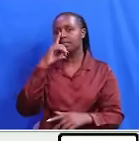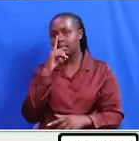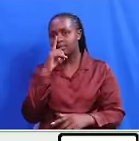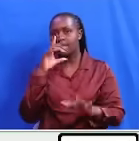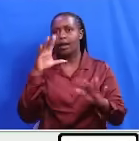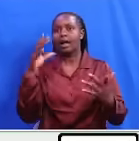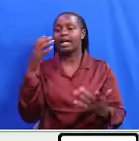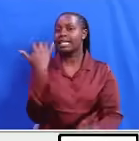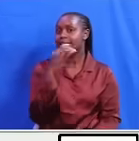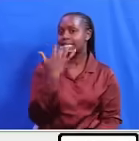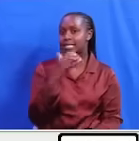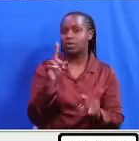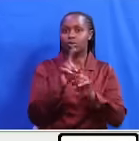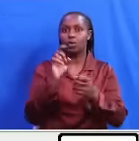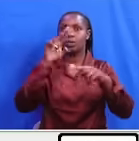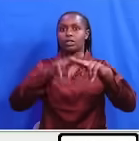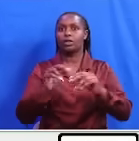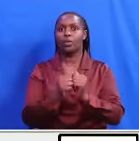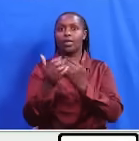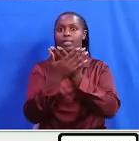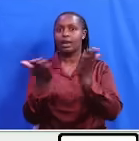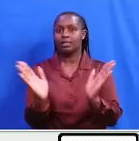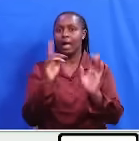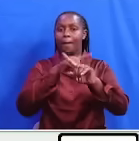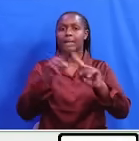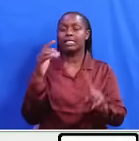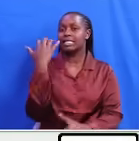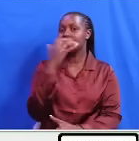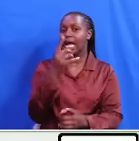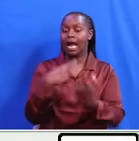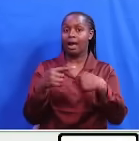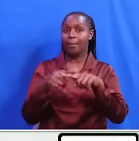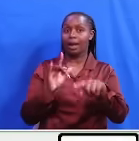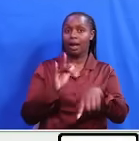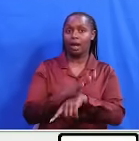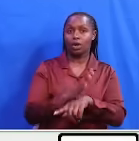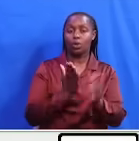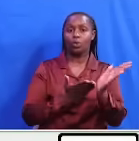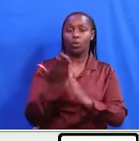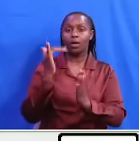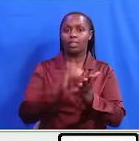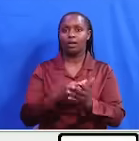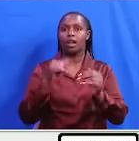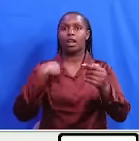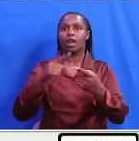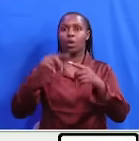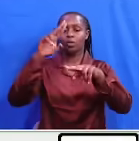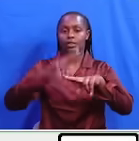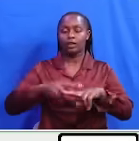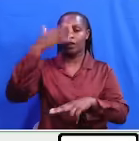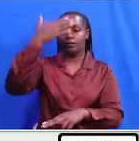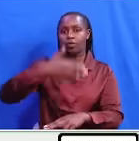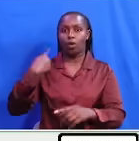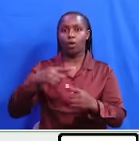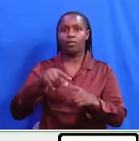seated in the VIP dais, although Gachagua making to the event early, through the muddy aisle made it to the front row of the congregants'